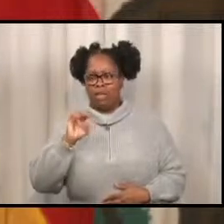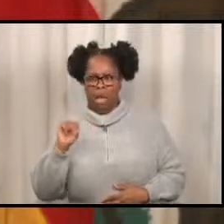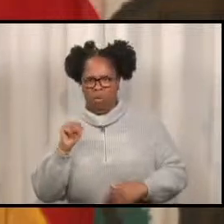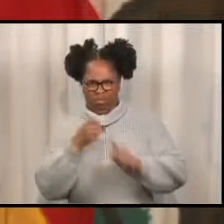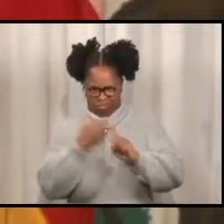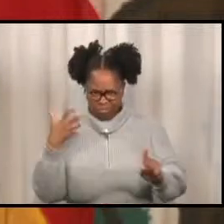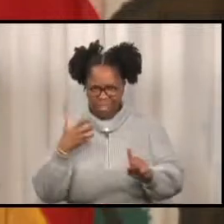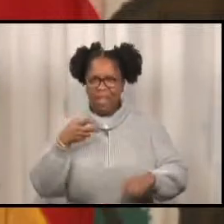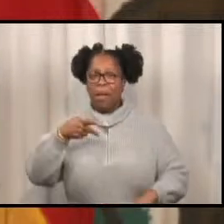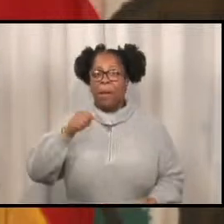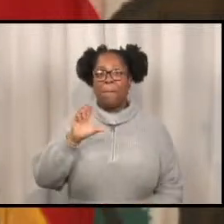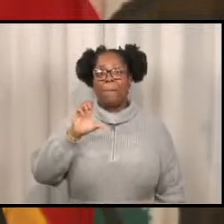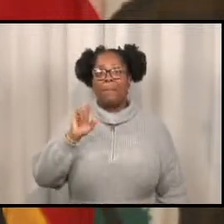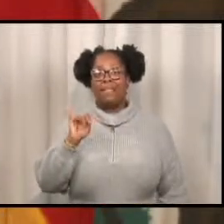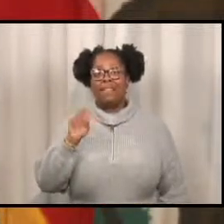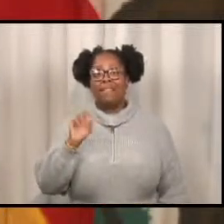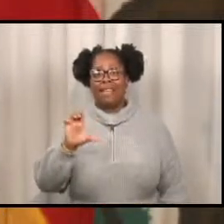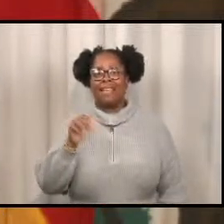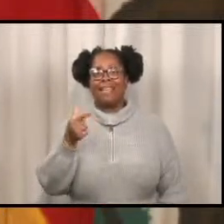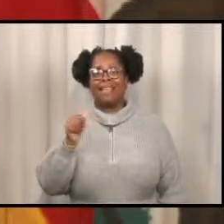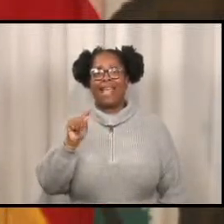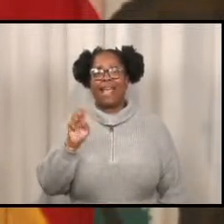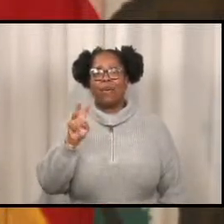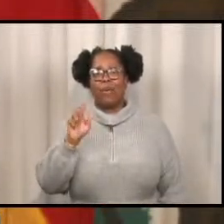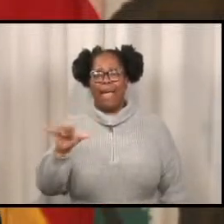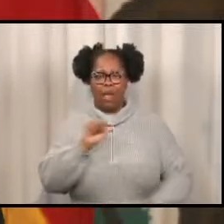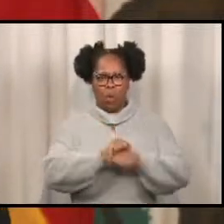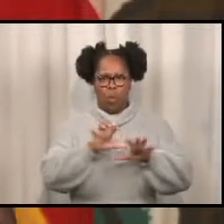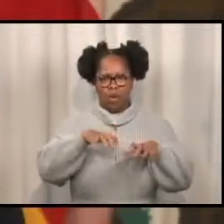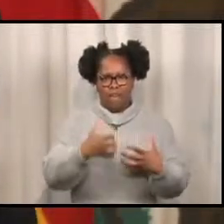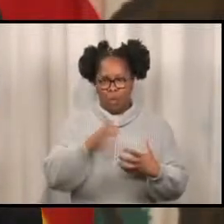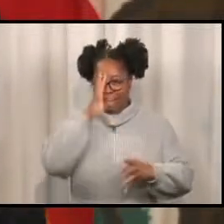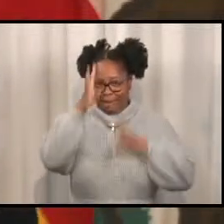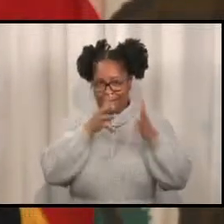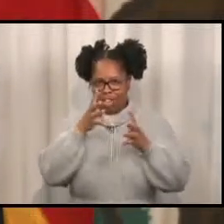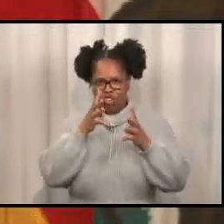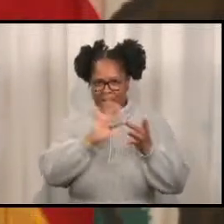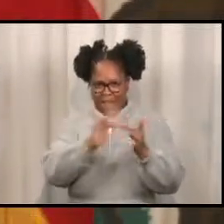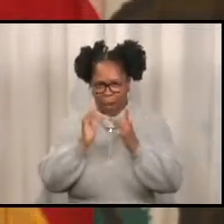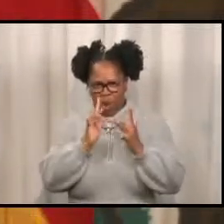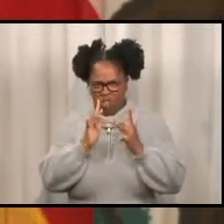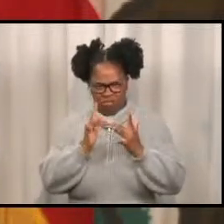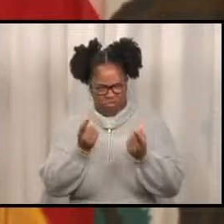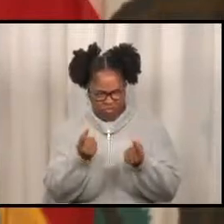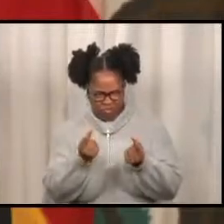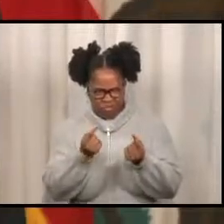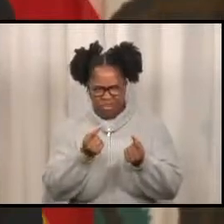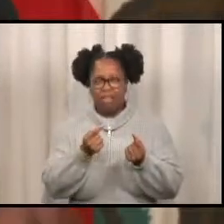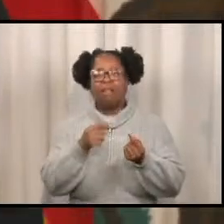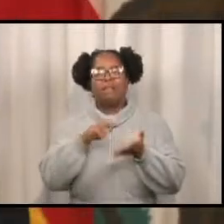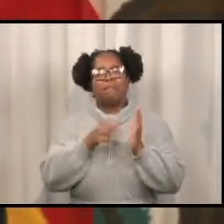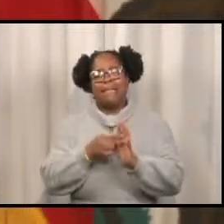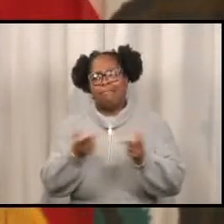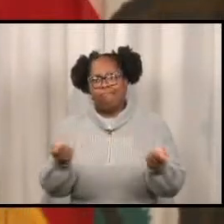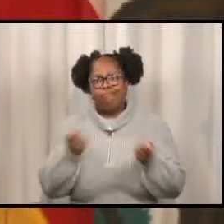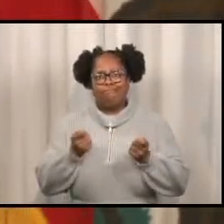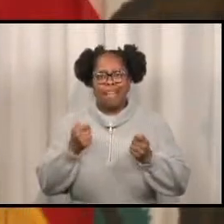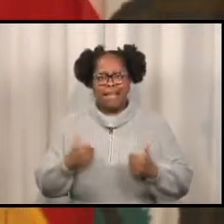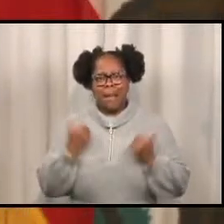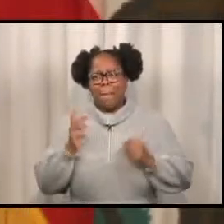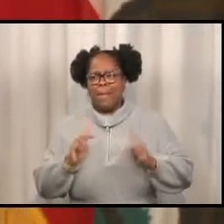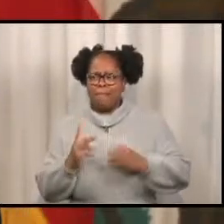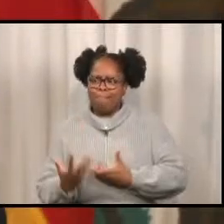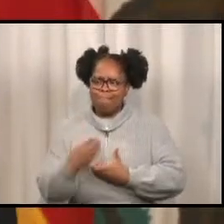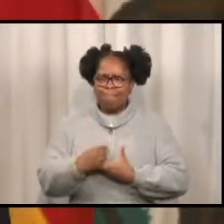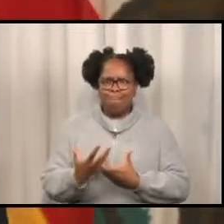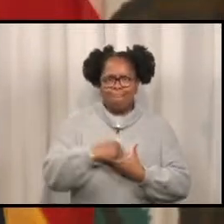Department. And Pacific Gateway creates opportunities to engage young people in education completion and work experience and